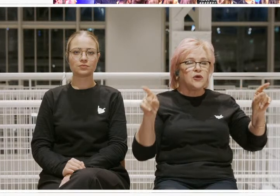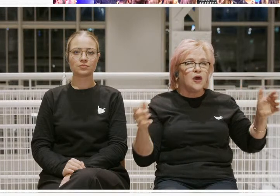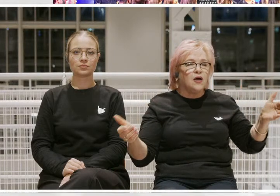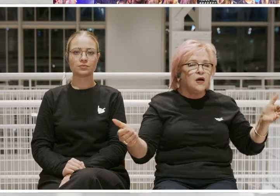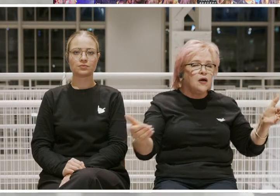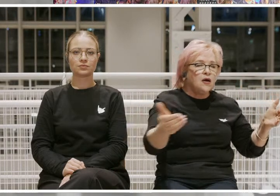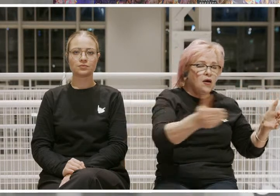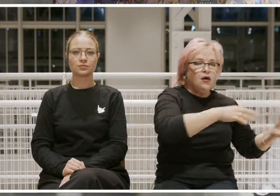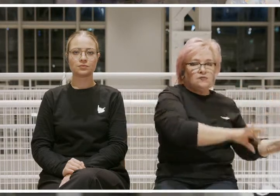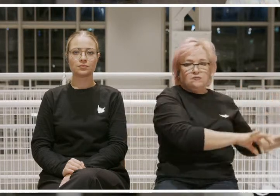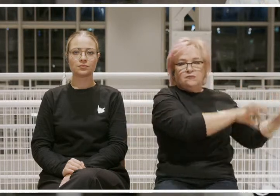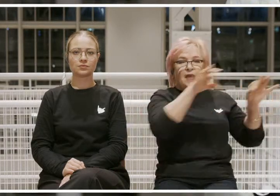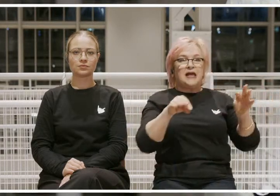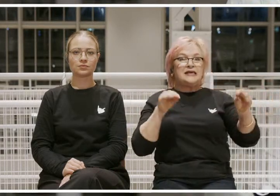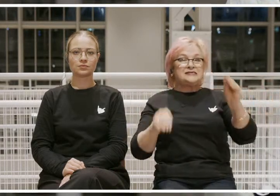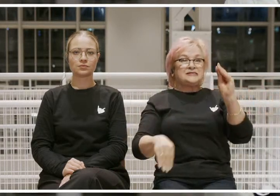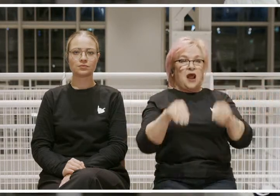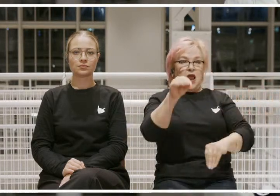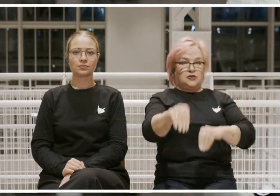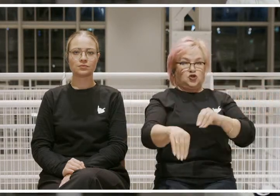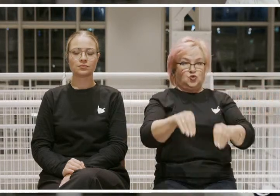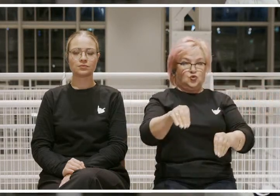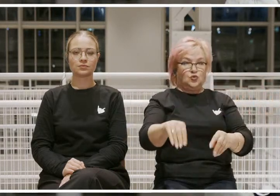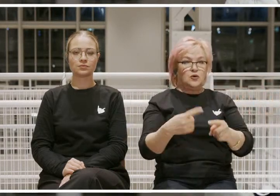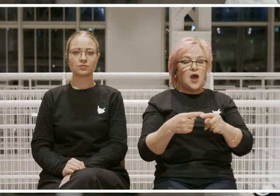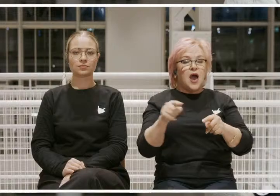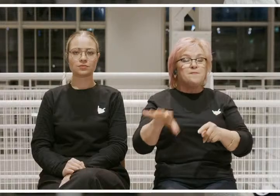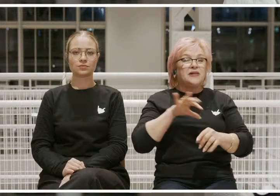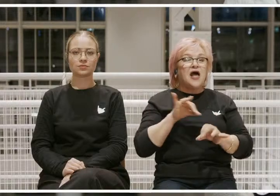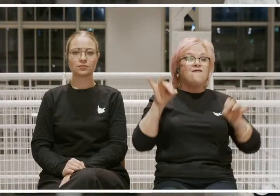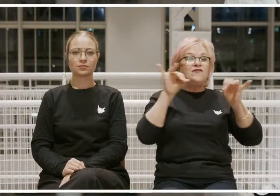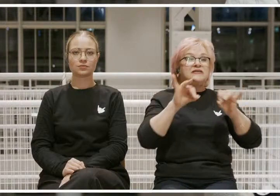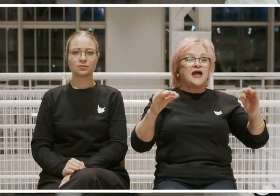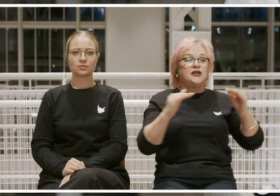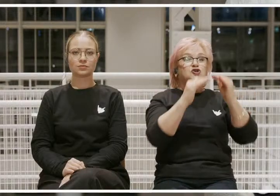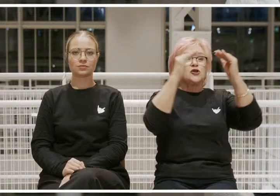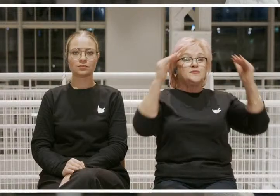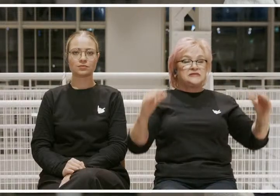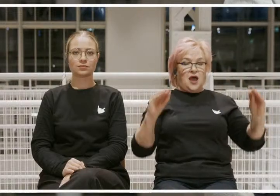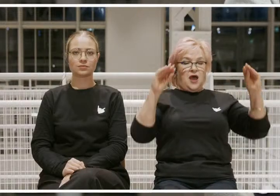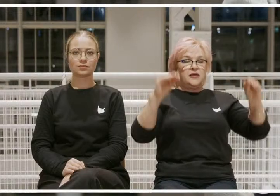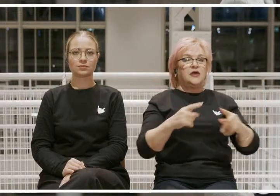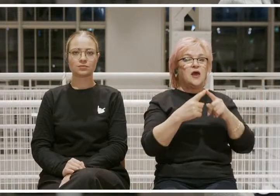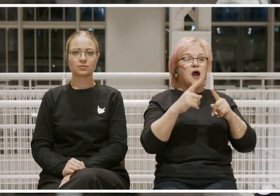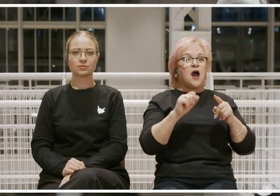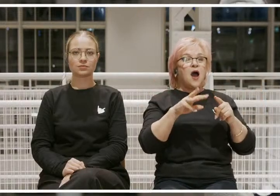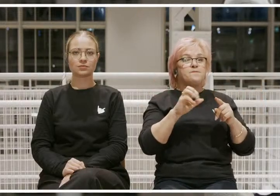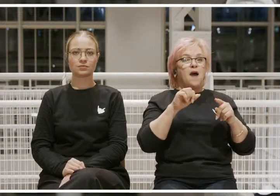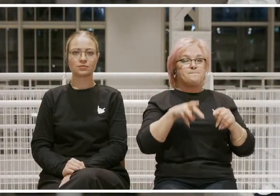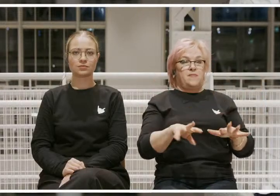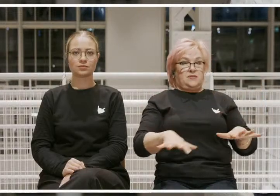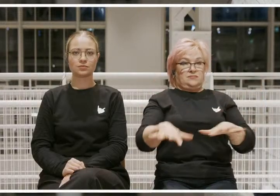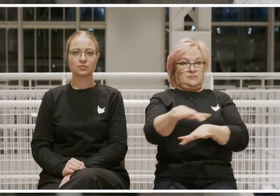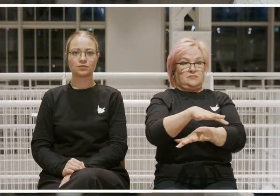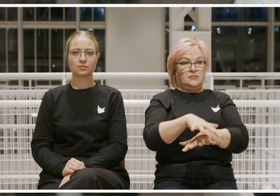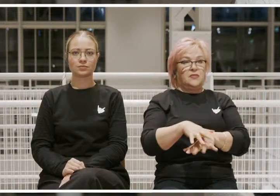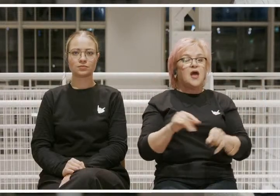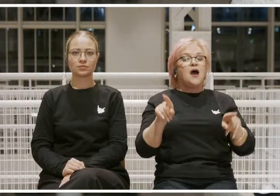hammam. But he also collaborated with a composer, Federico Bisozzi,